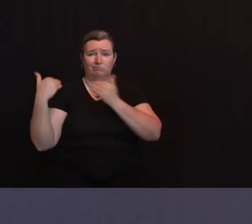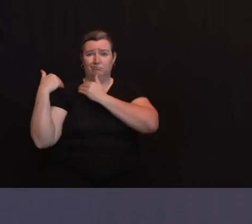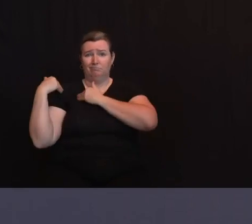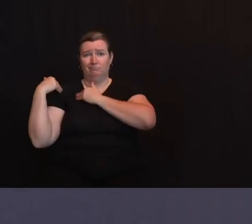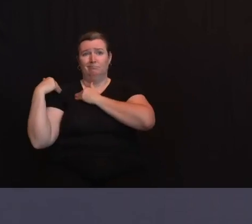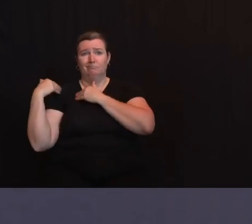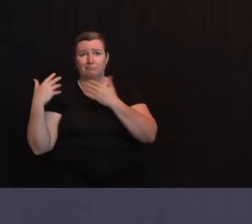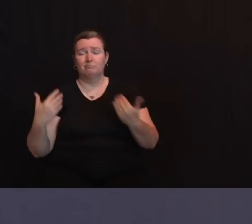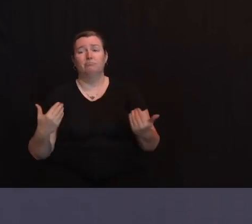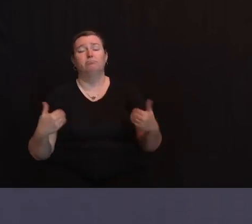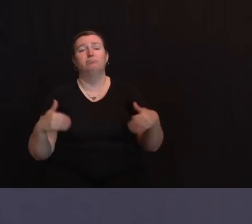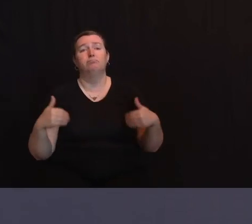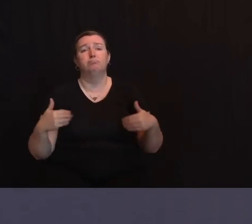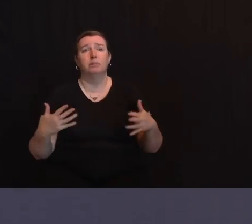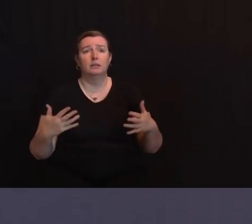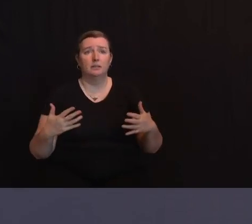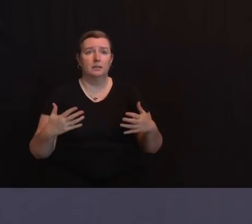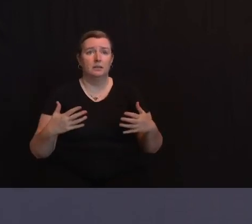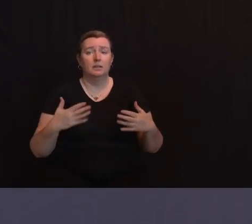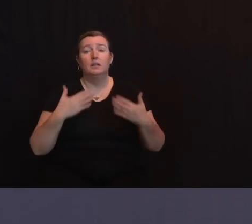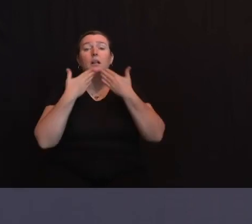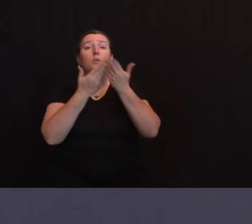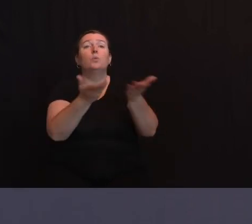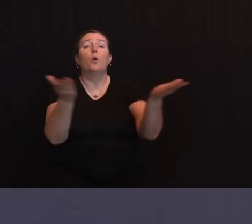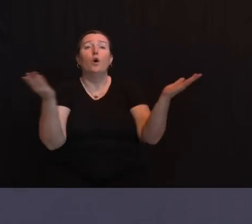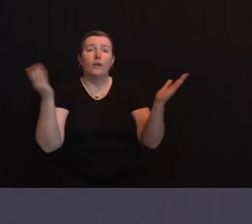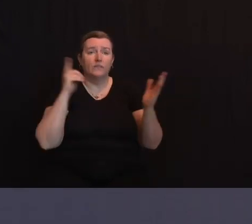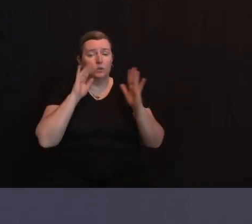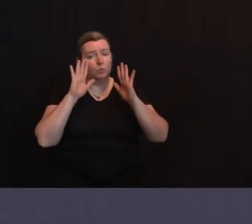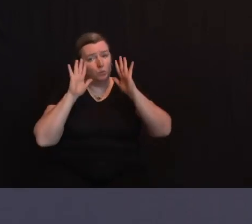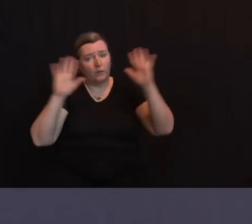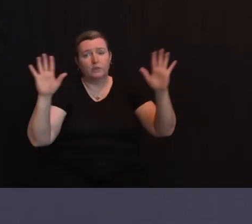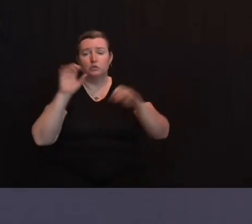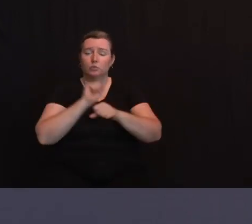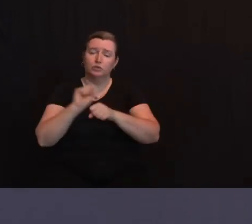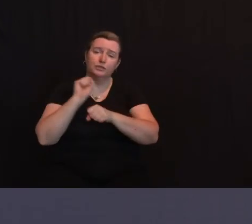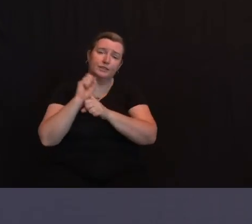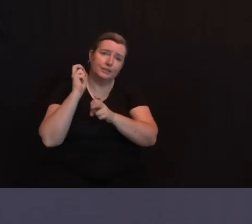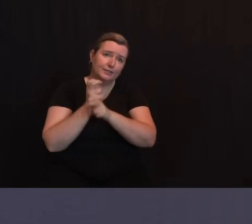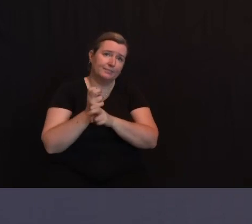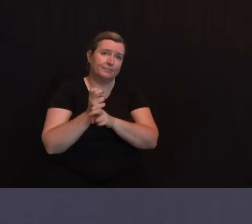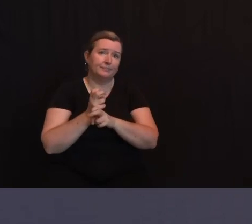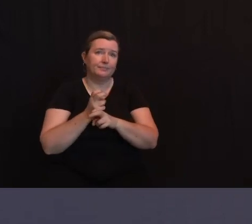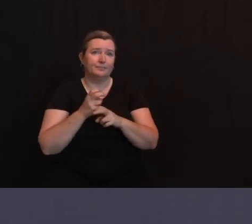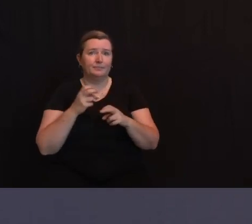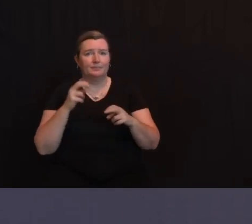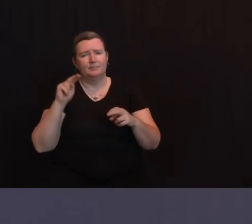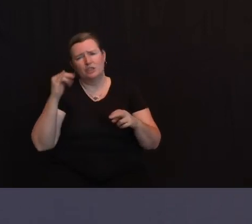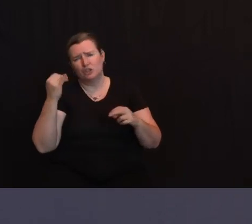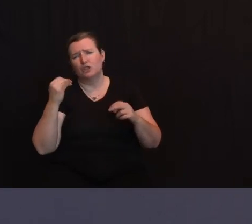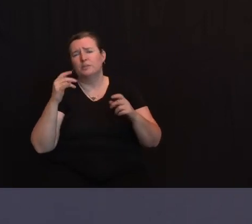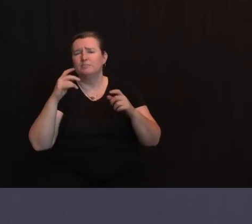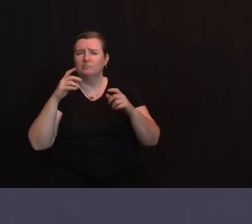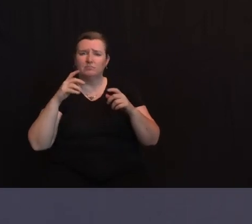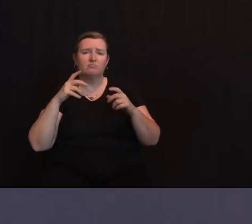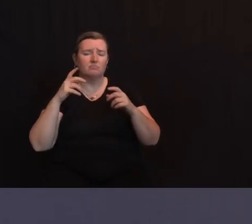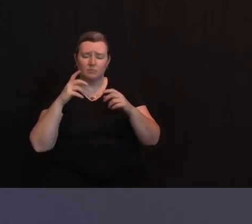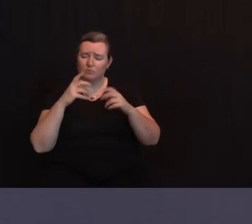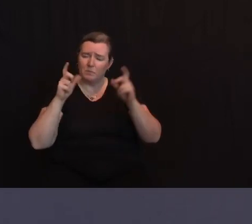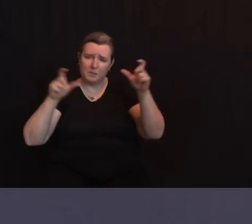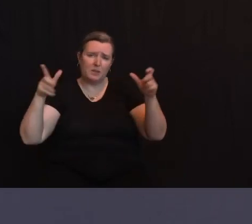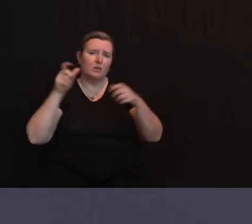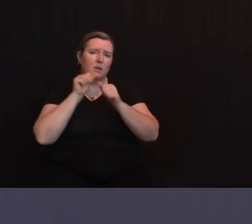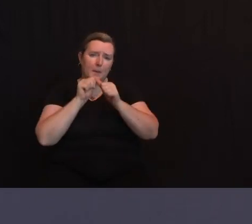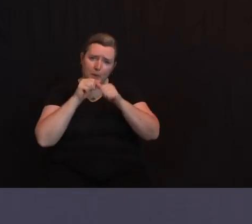thank you, everybody, for everything you have done by the millions of you. Keep up the great work. Please stay